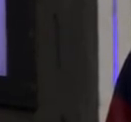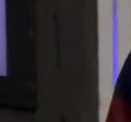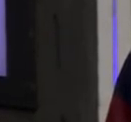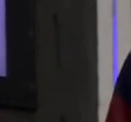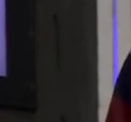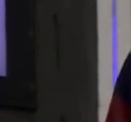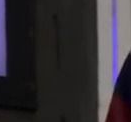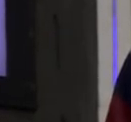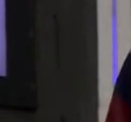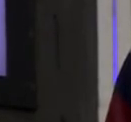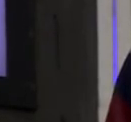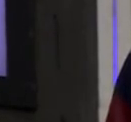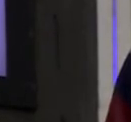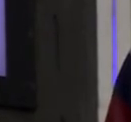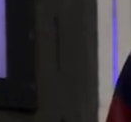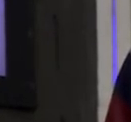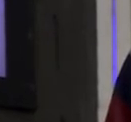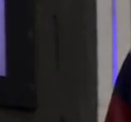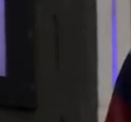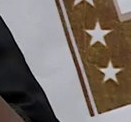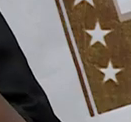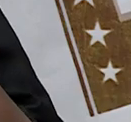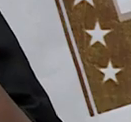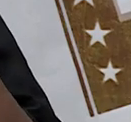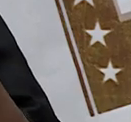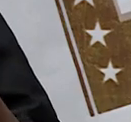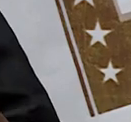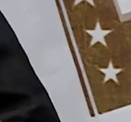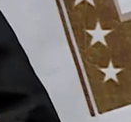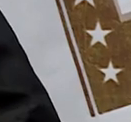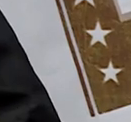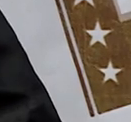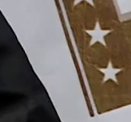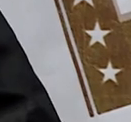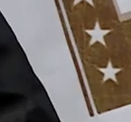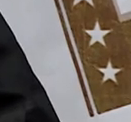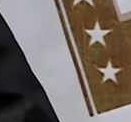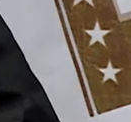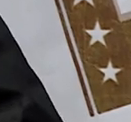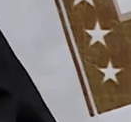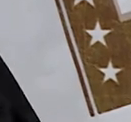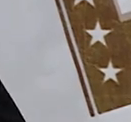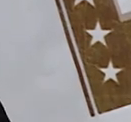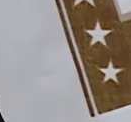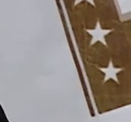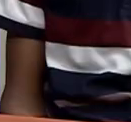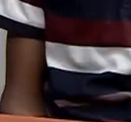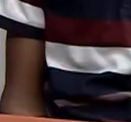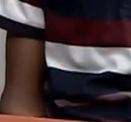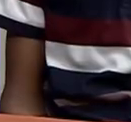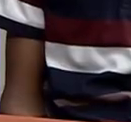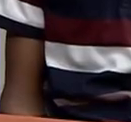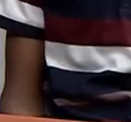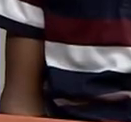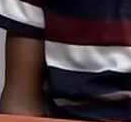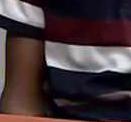He collected loans and received funds at various times. He claims that he saw in a dream that Promise and himself